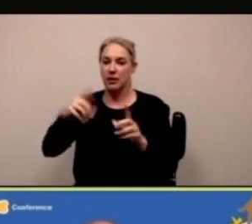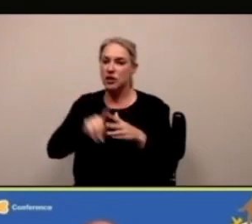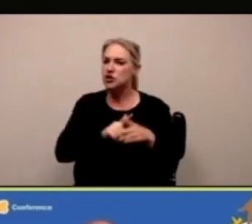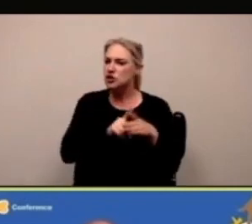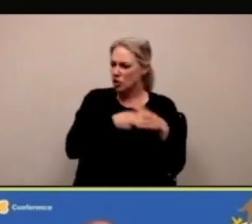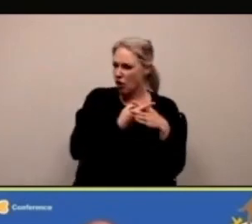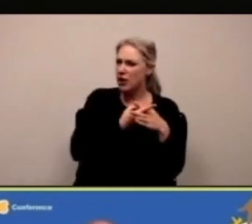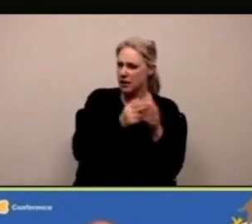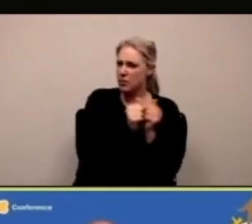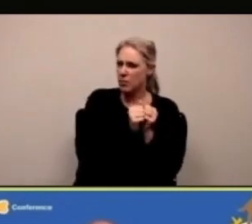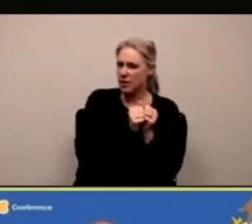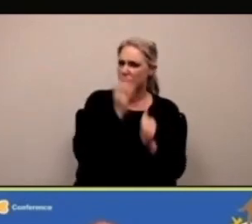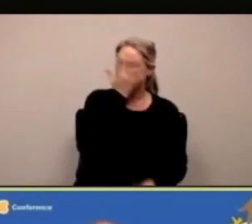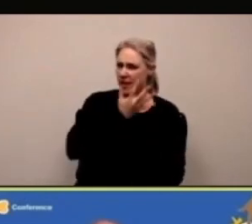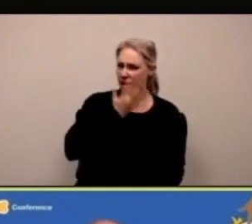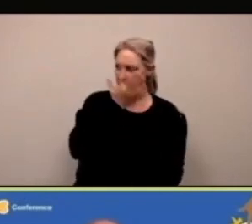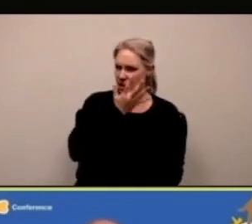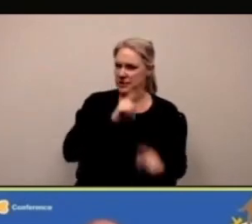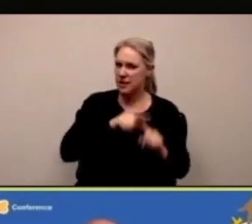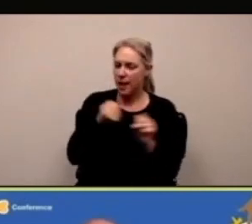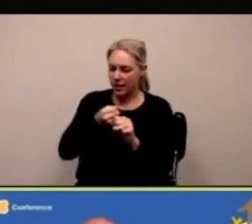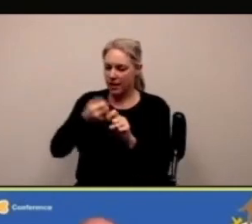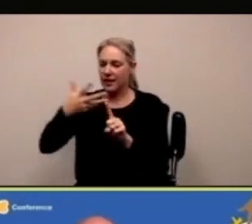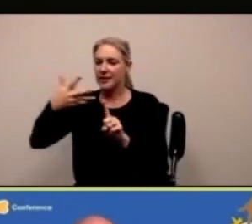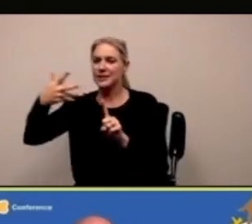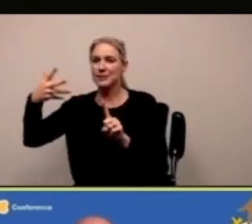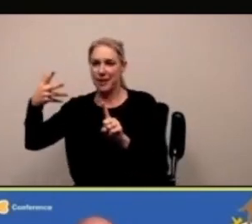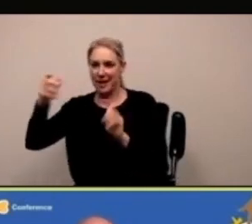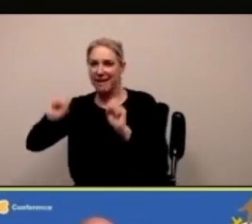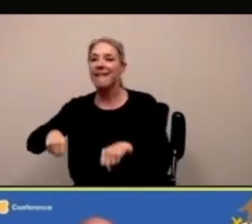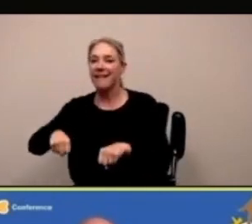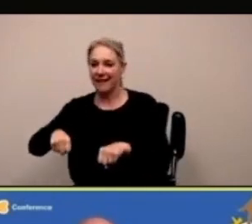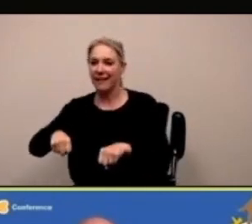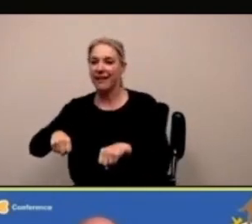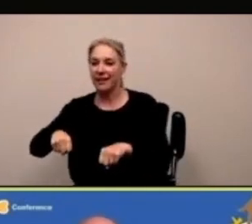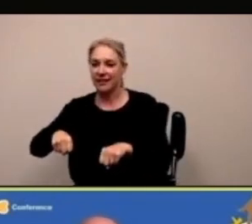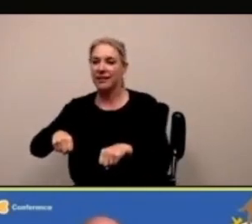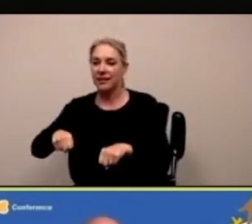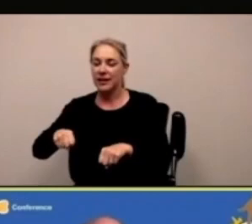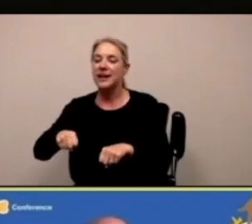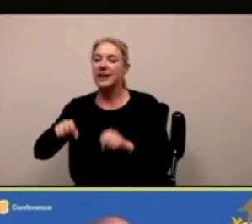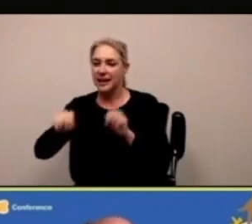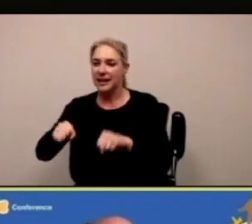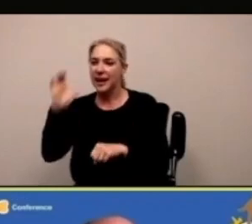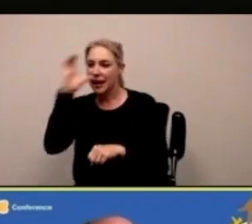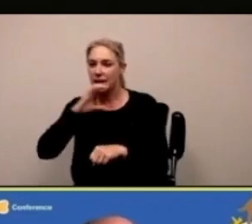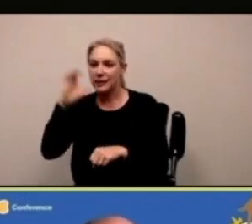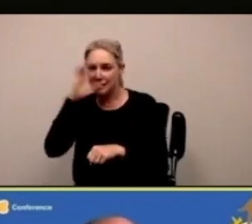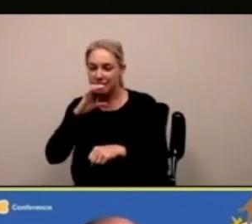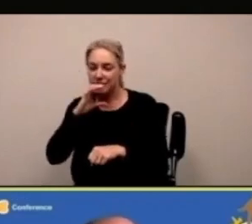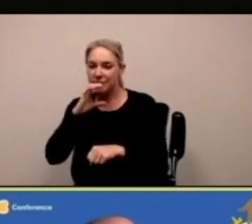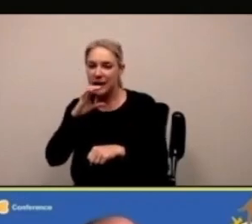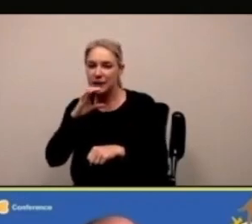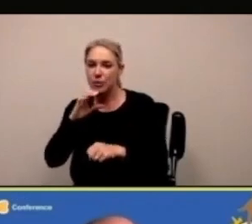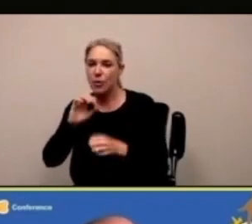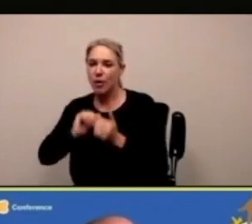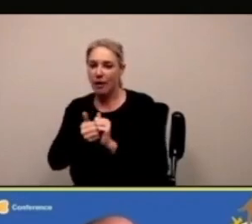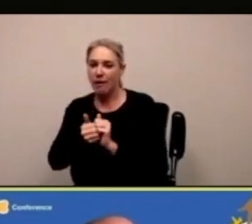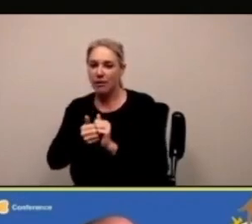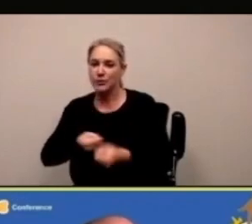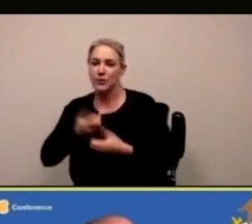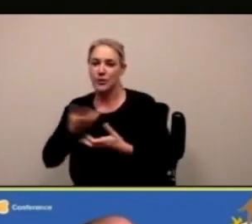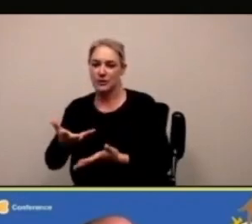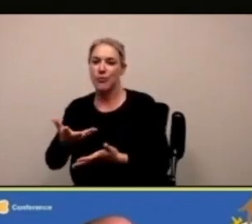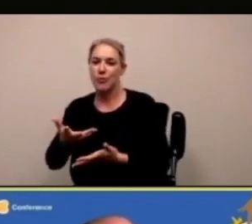starting with the face, you can explore so many different ways of helping express what you're feeling. So great. Thank you for sharing.